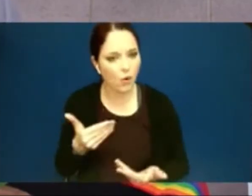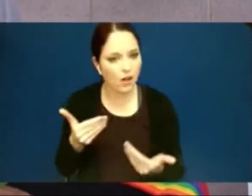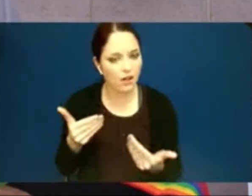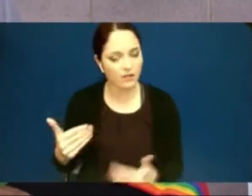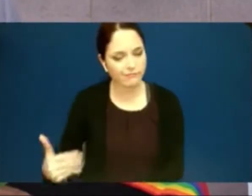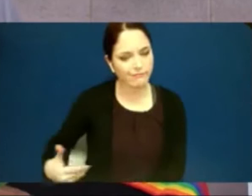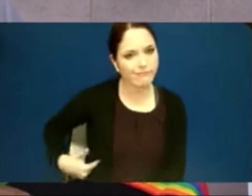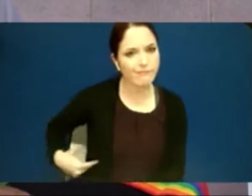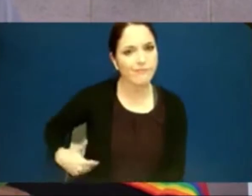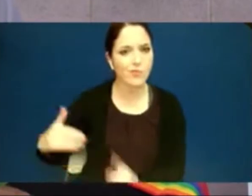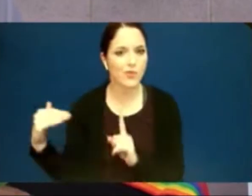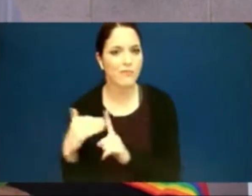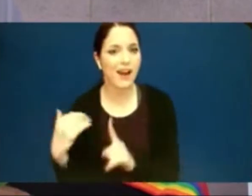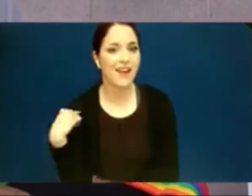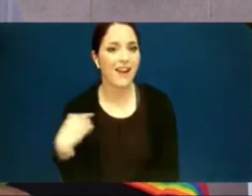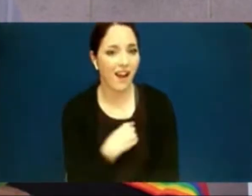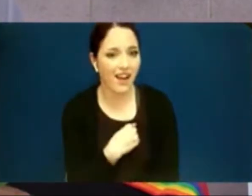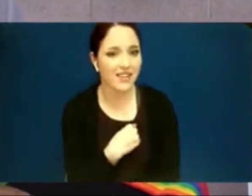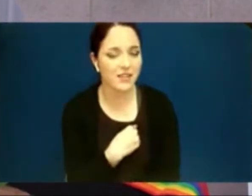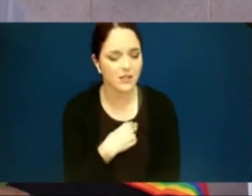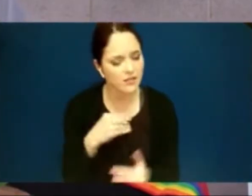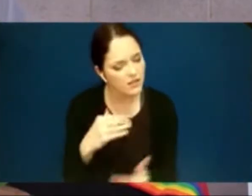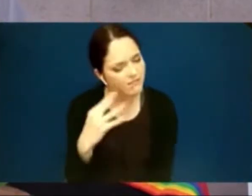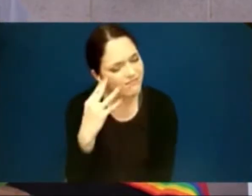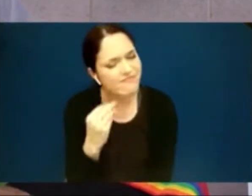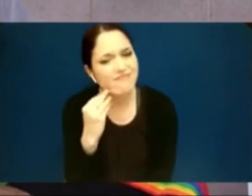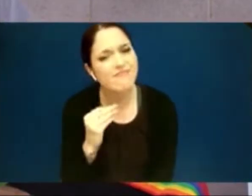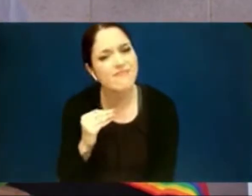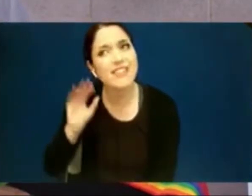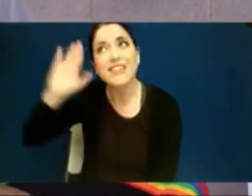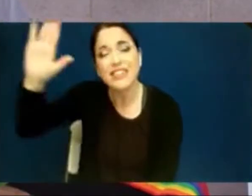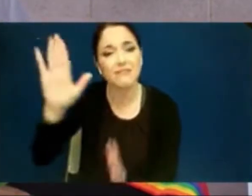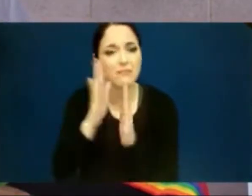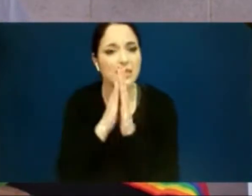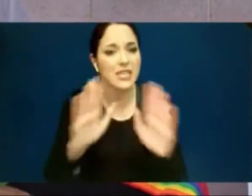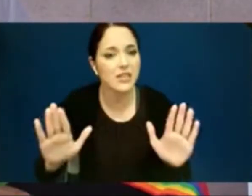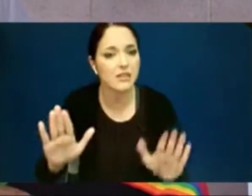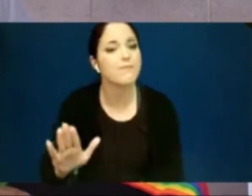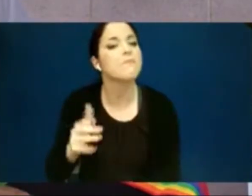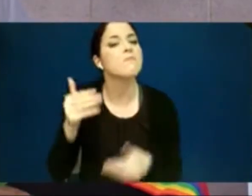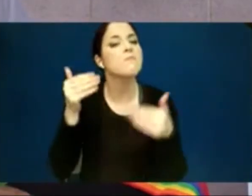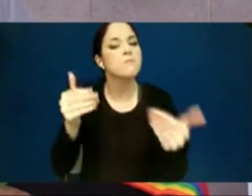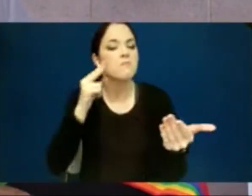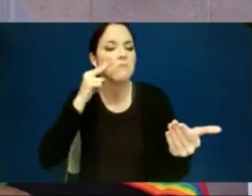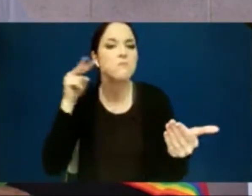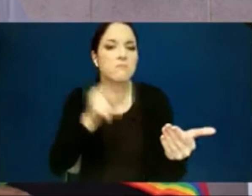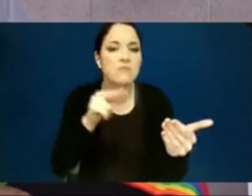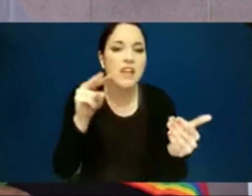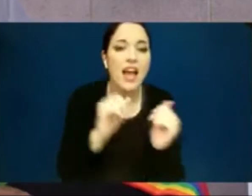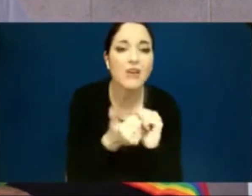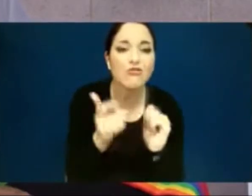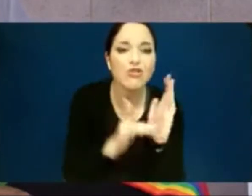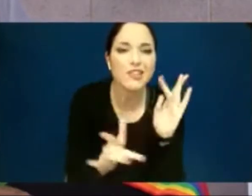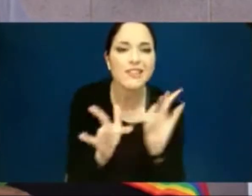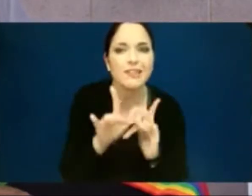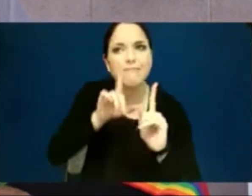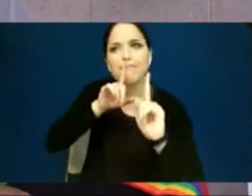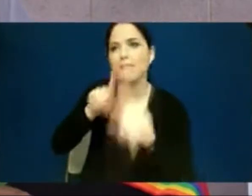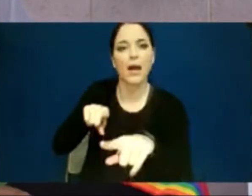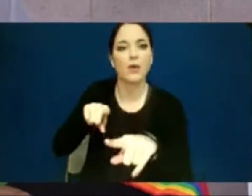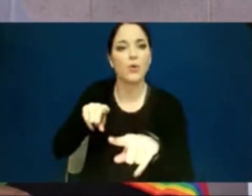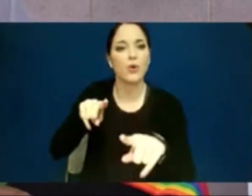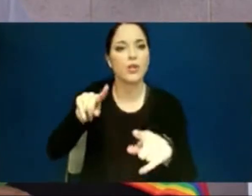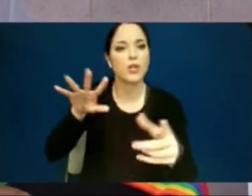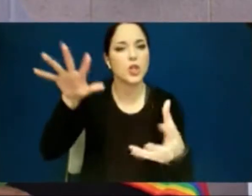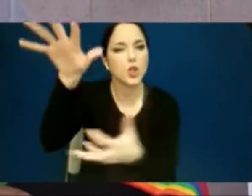sacred names. So in looking at how Jesus speaks to this storm, maybe the voice